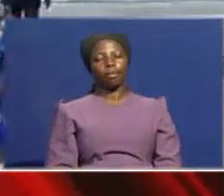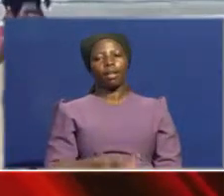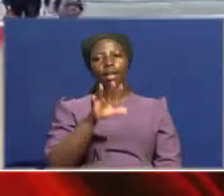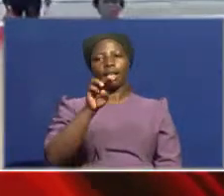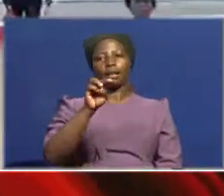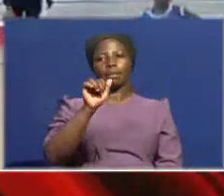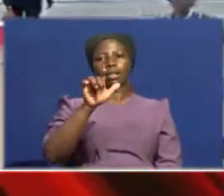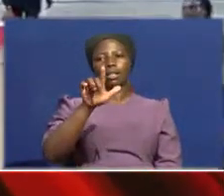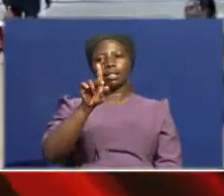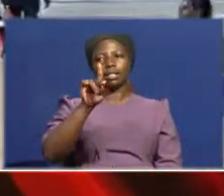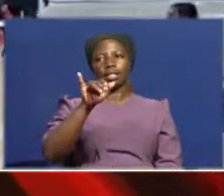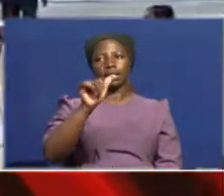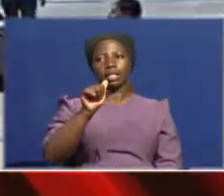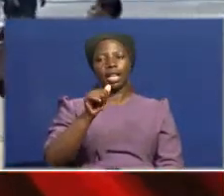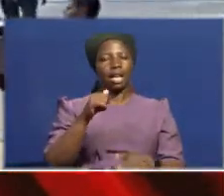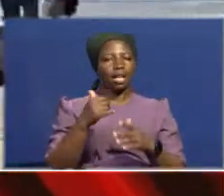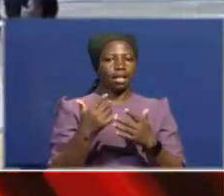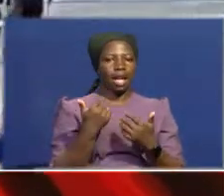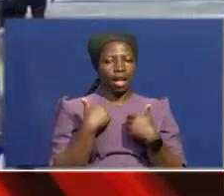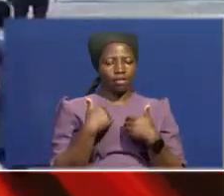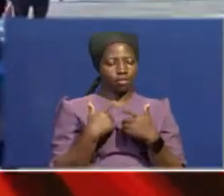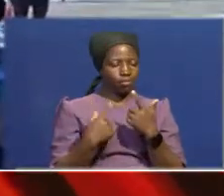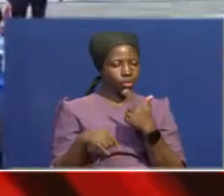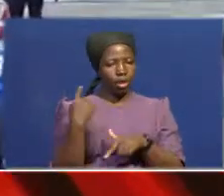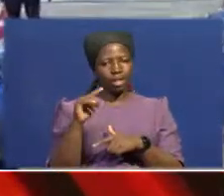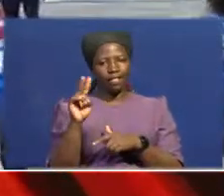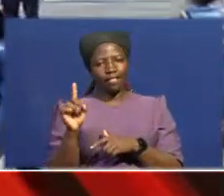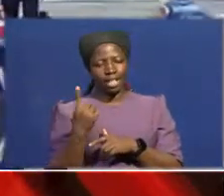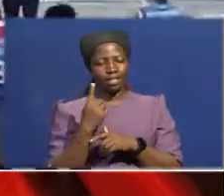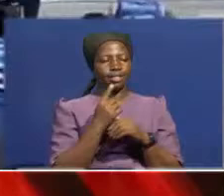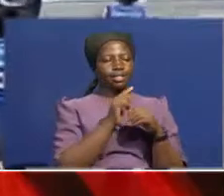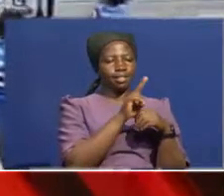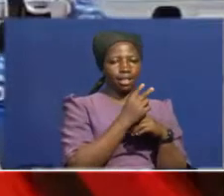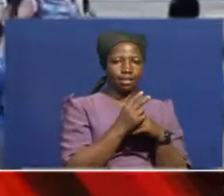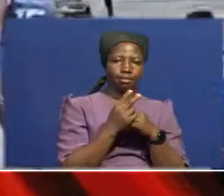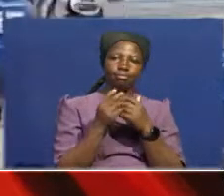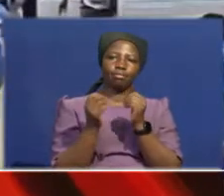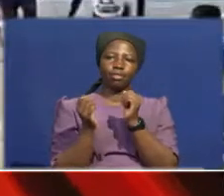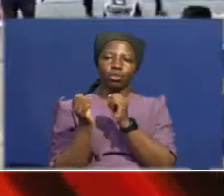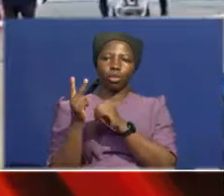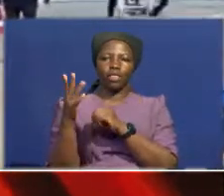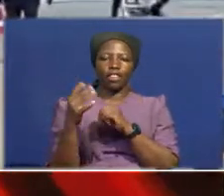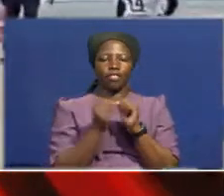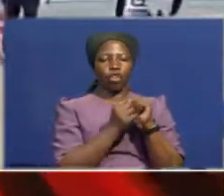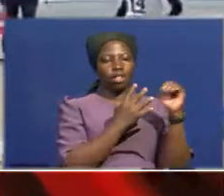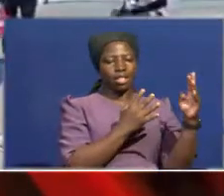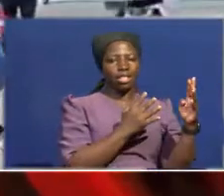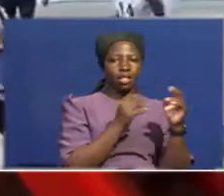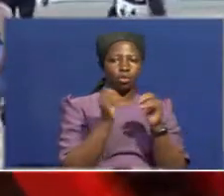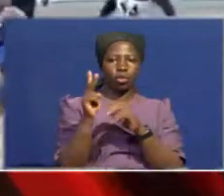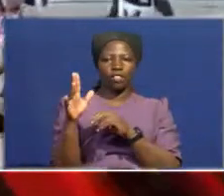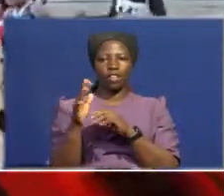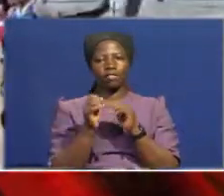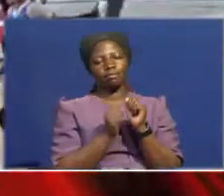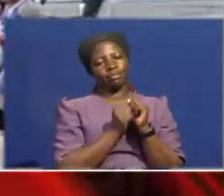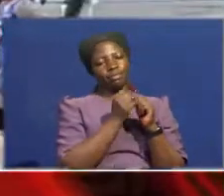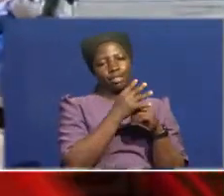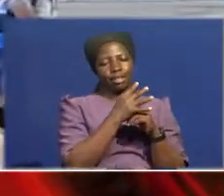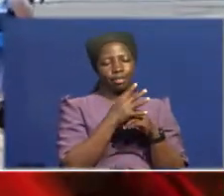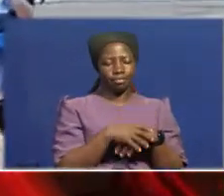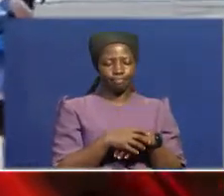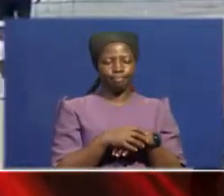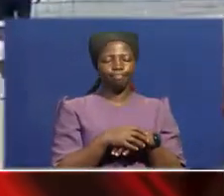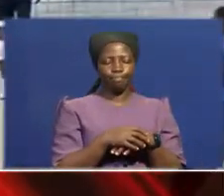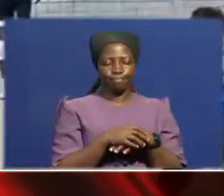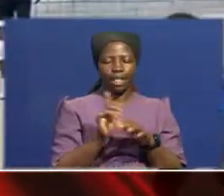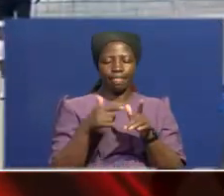Malkia Strikers labored hard to bag the first and the second sets, 25-14 and 25-19 respectively. The Japheth Munala Chargers came